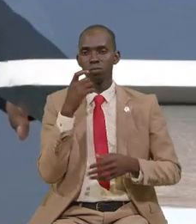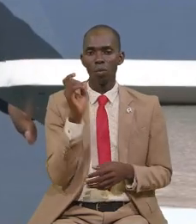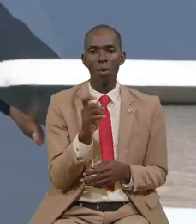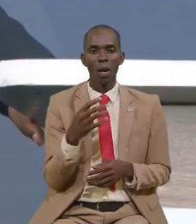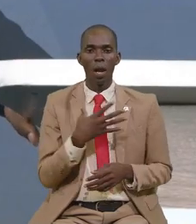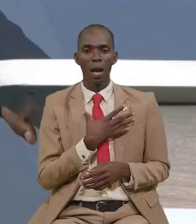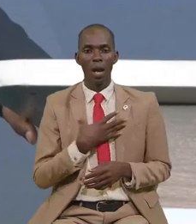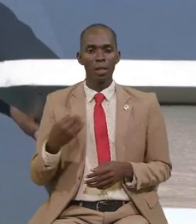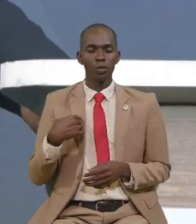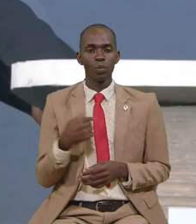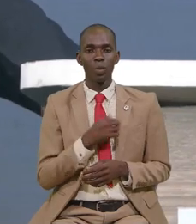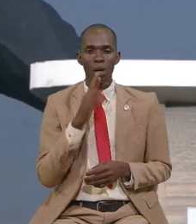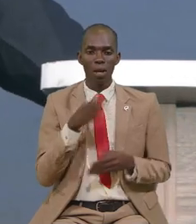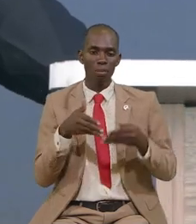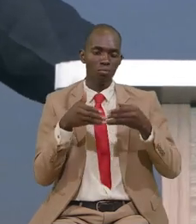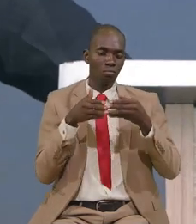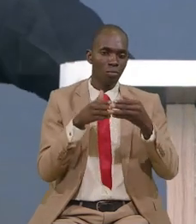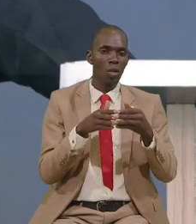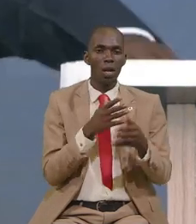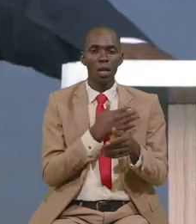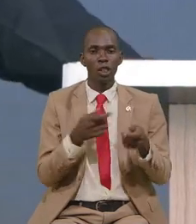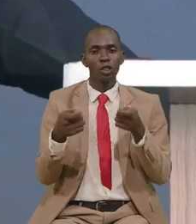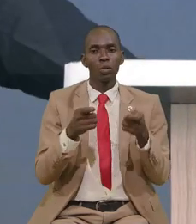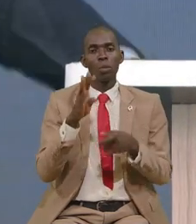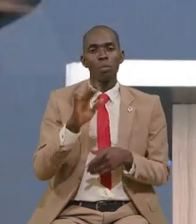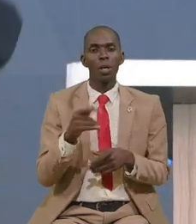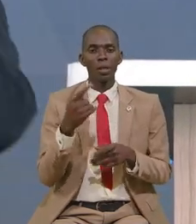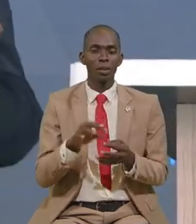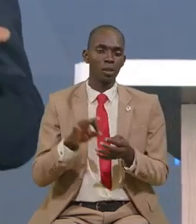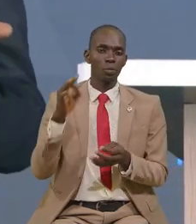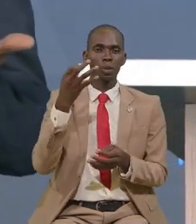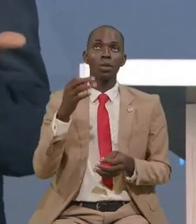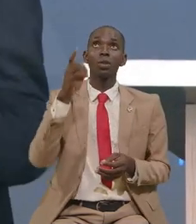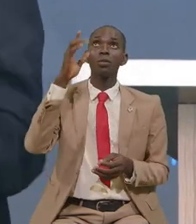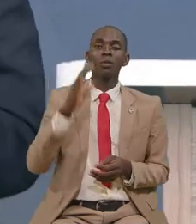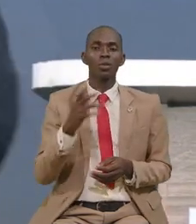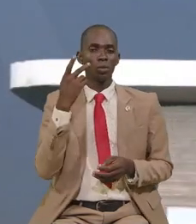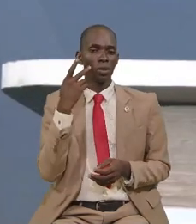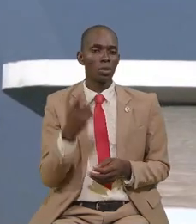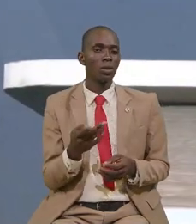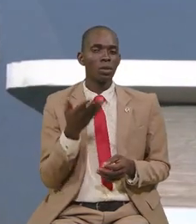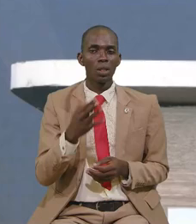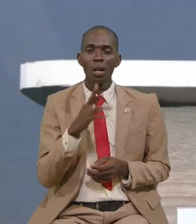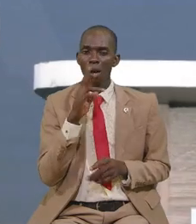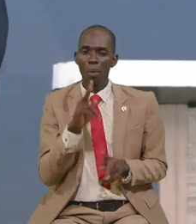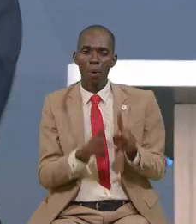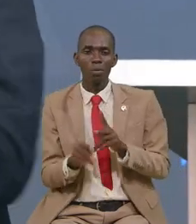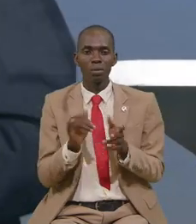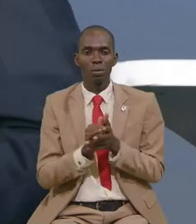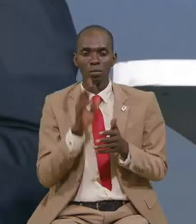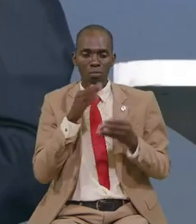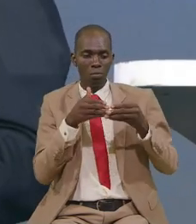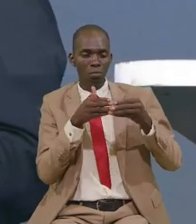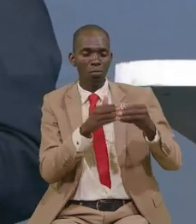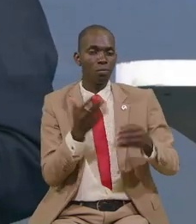and controlled by the Spirit of God. You see, there are people who are led and controlled